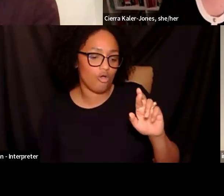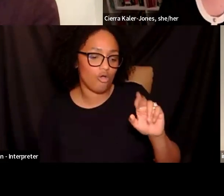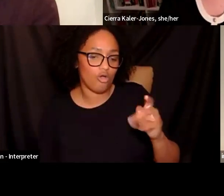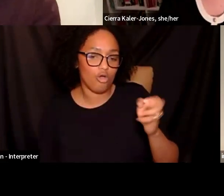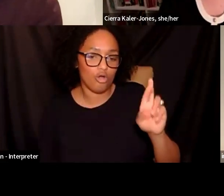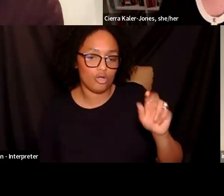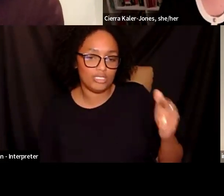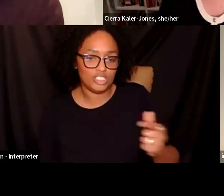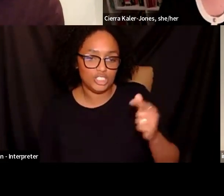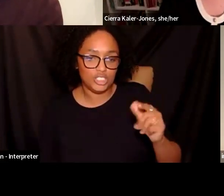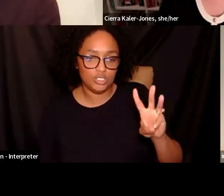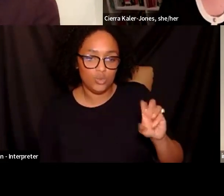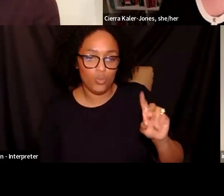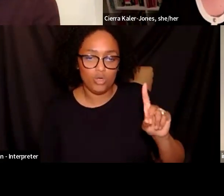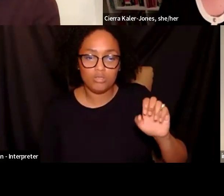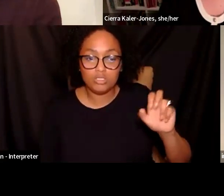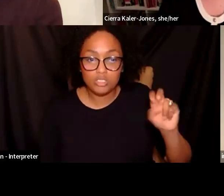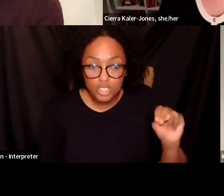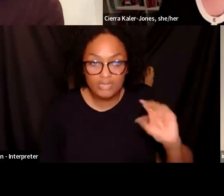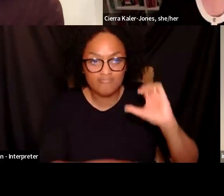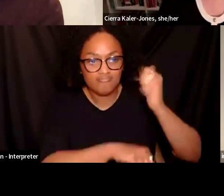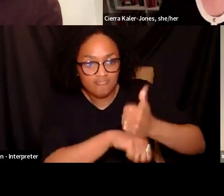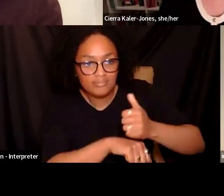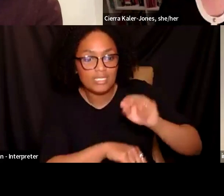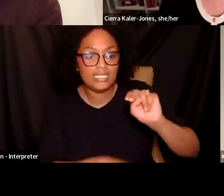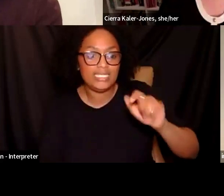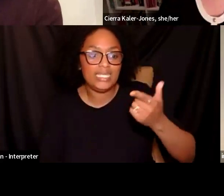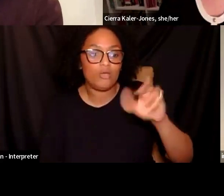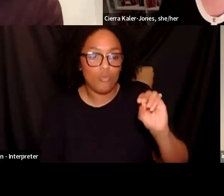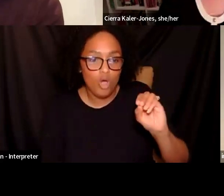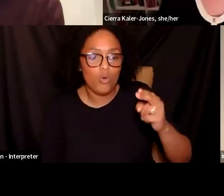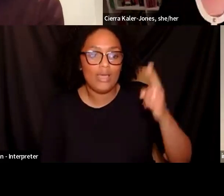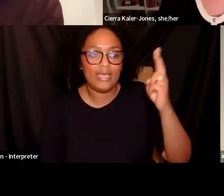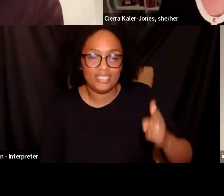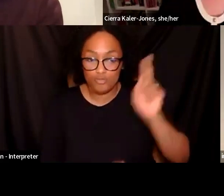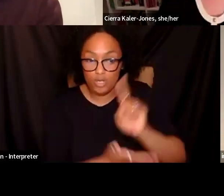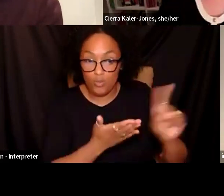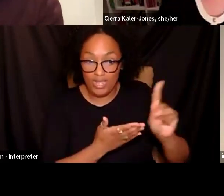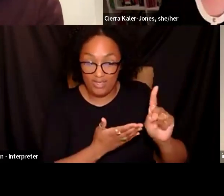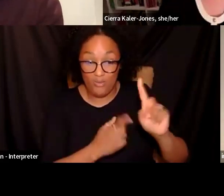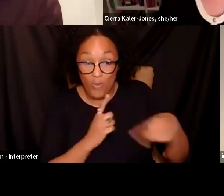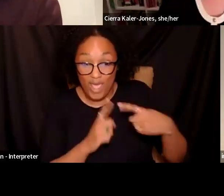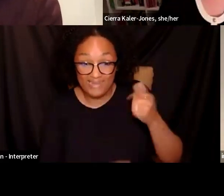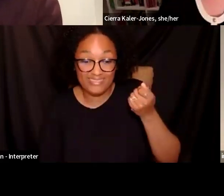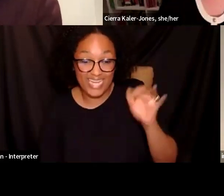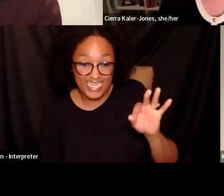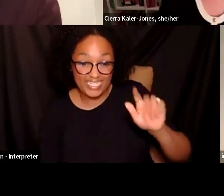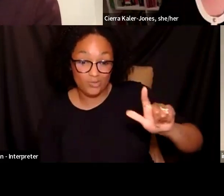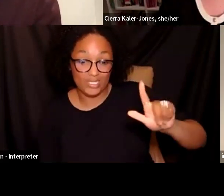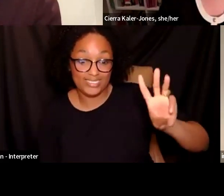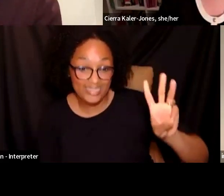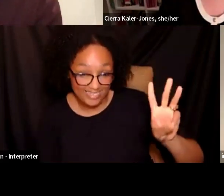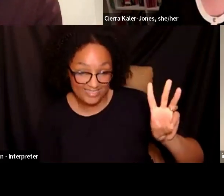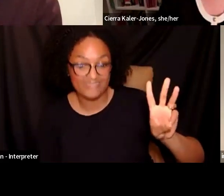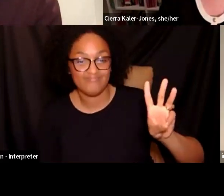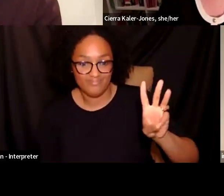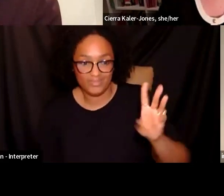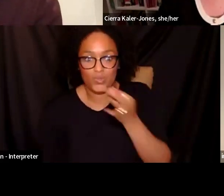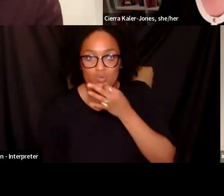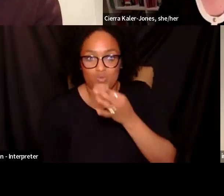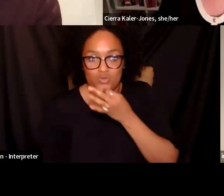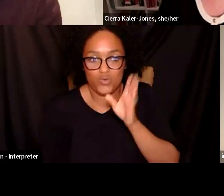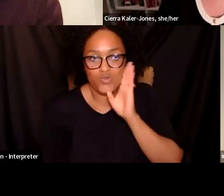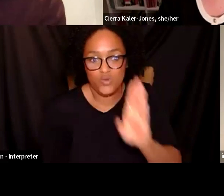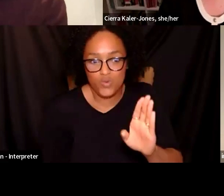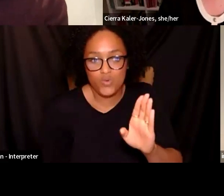Week in 1926. We're approaching the 100th anniversary of the first Negro History Week. That'll be in February of 2026. So